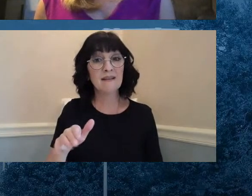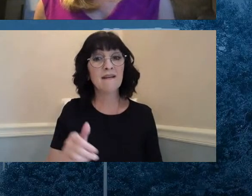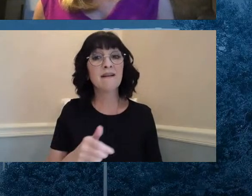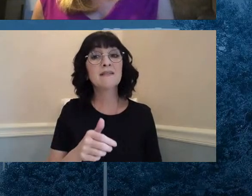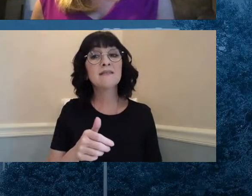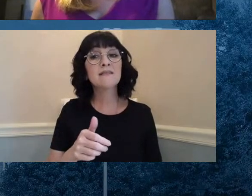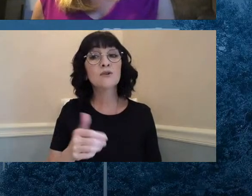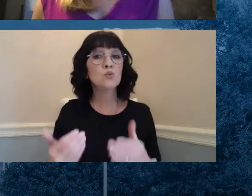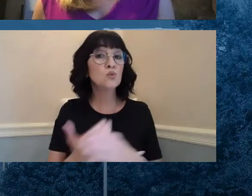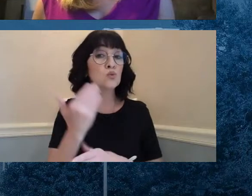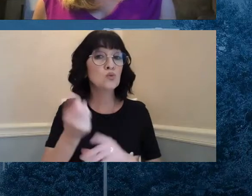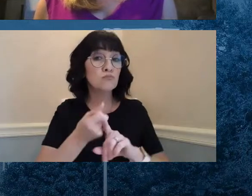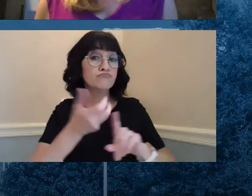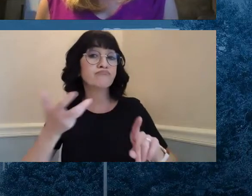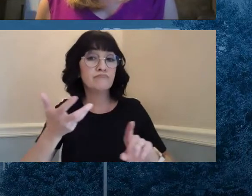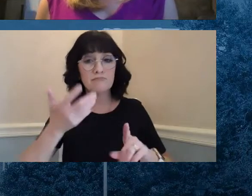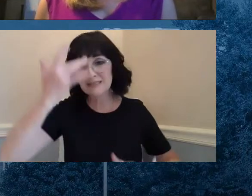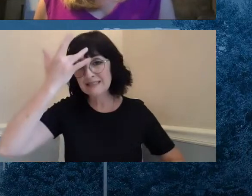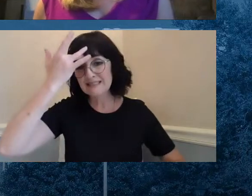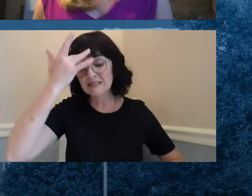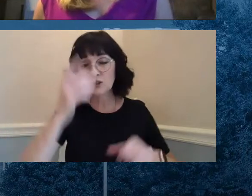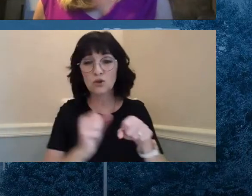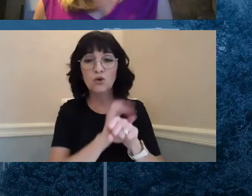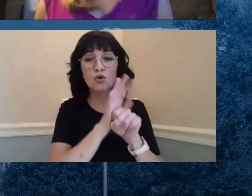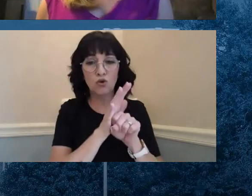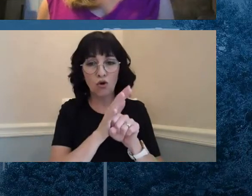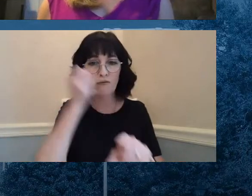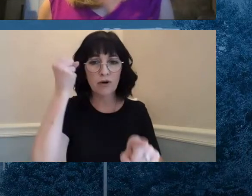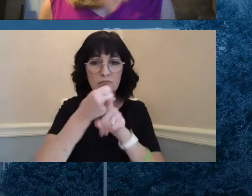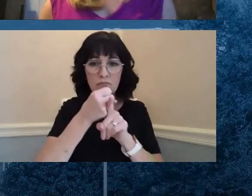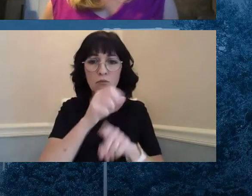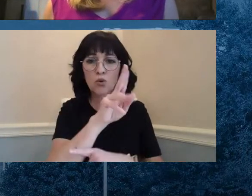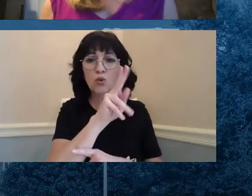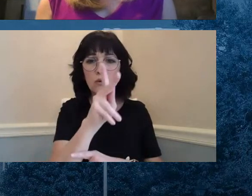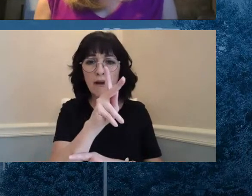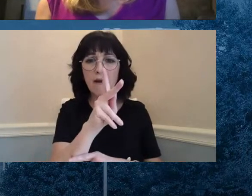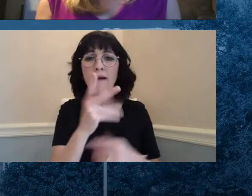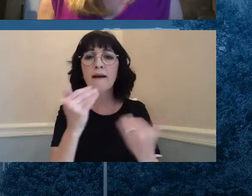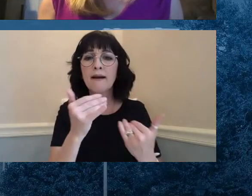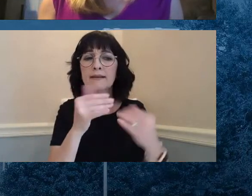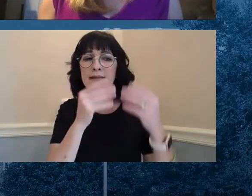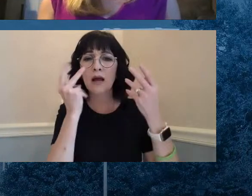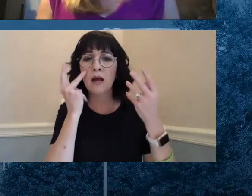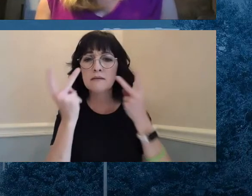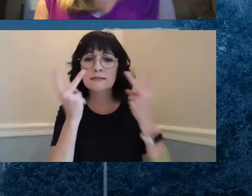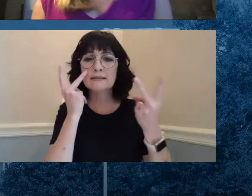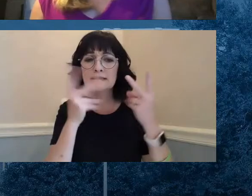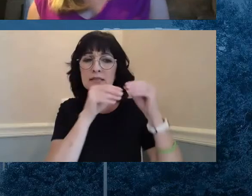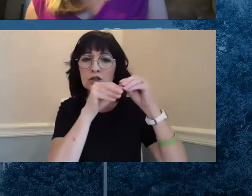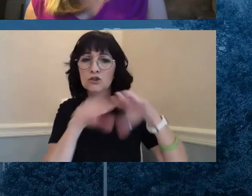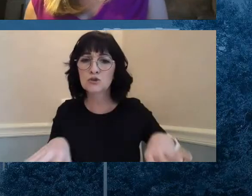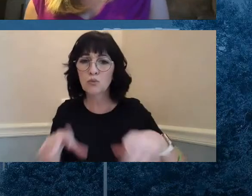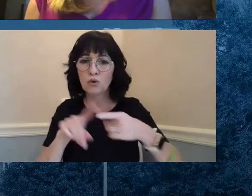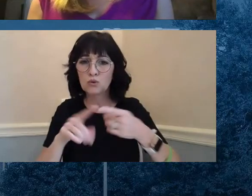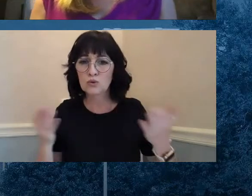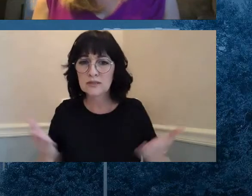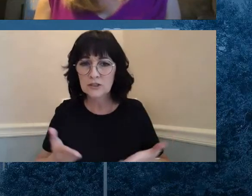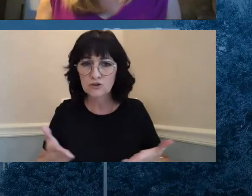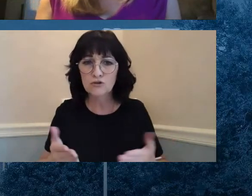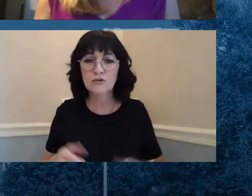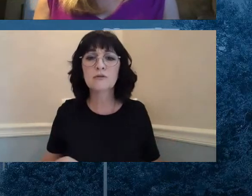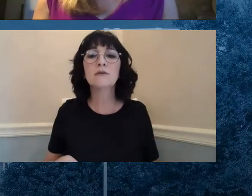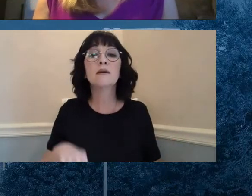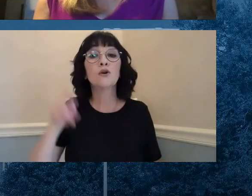the samples that we're sequencing each week that turn out to be variants. And the most recent week, it